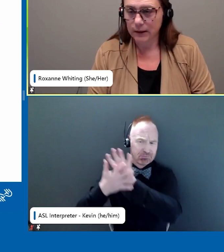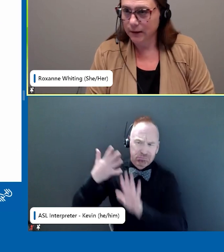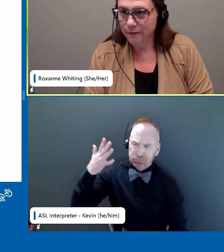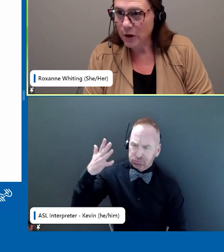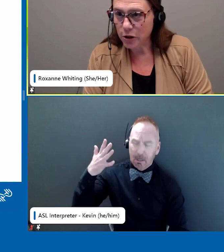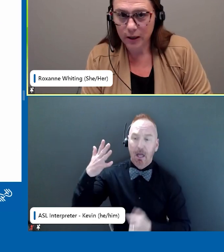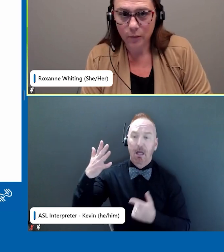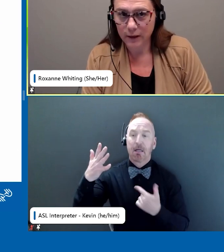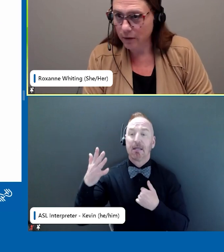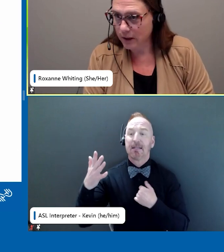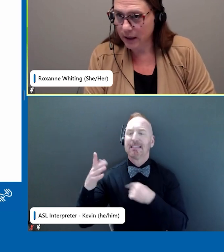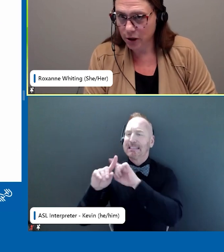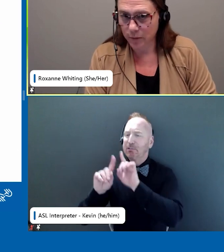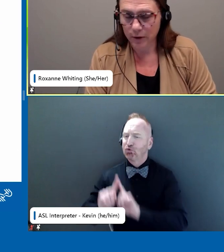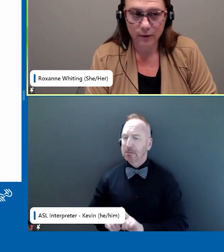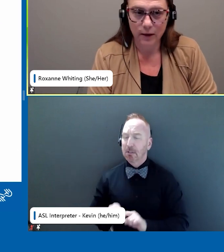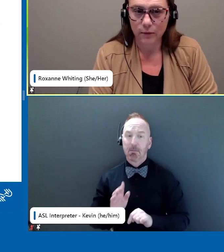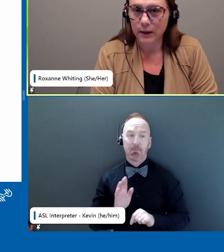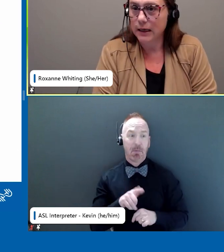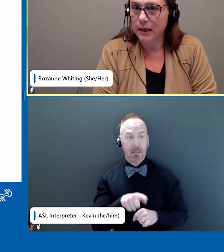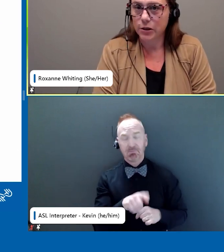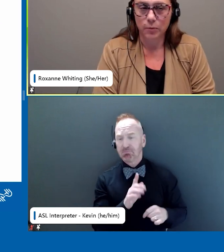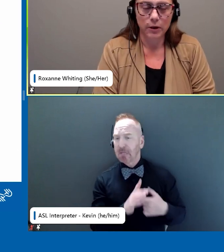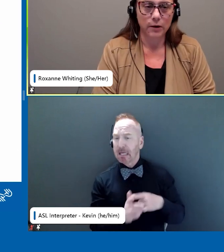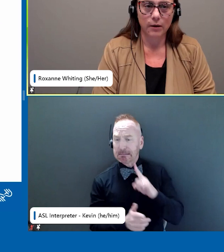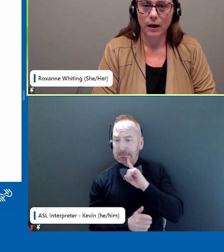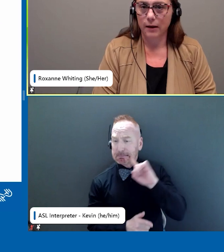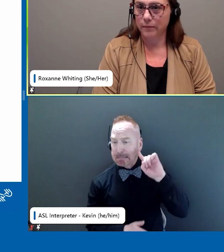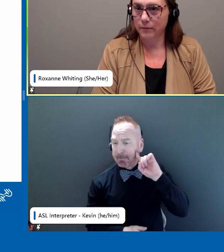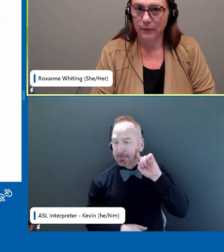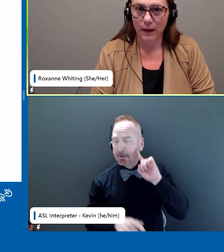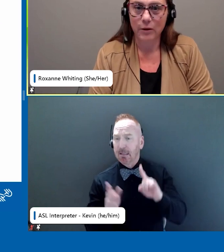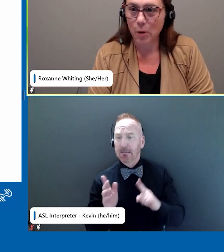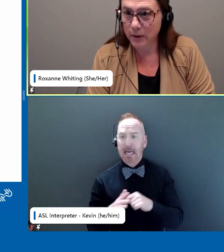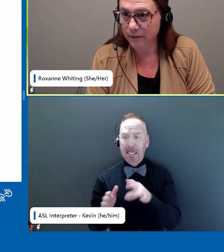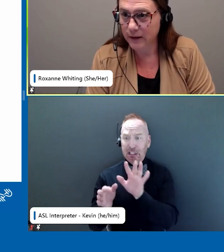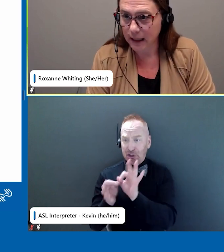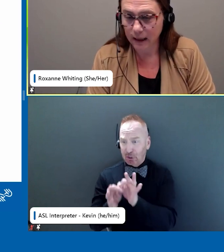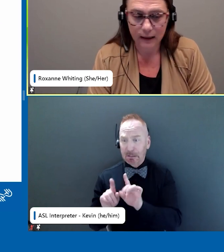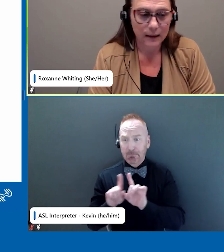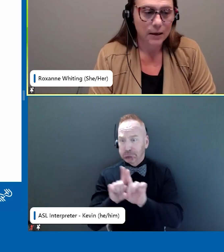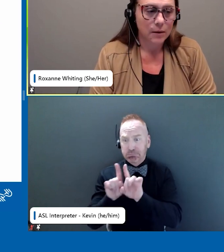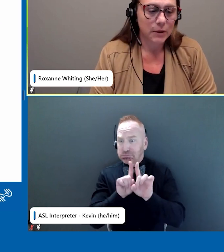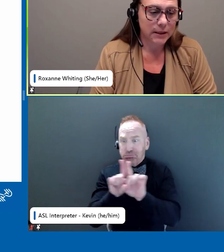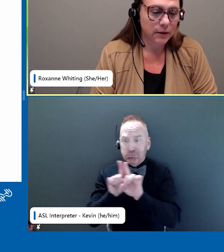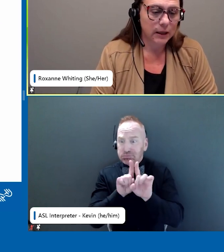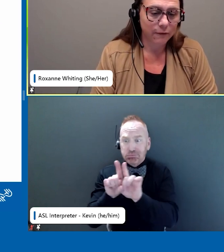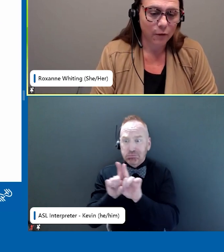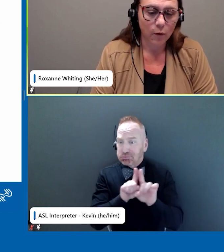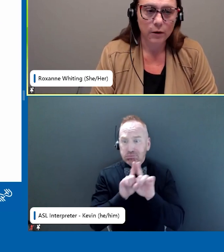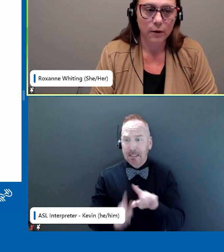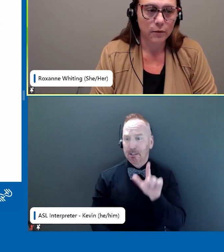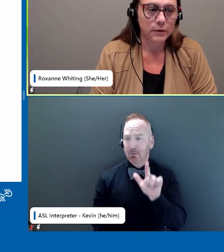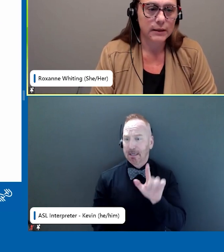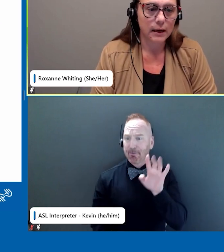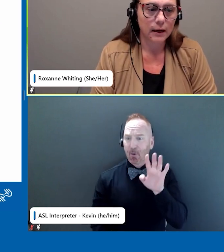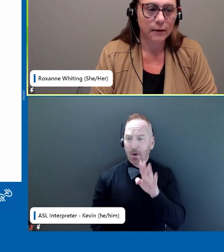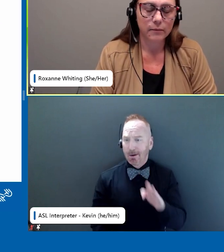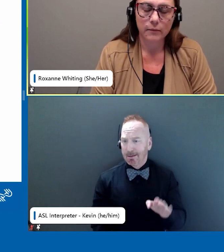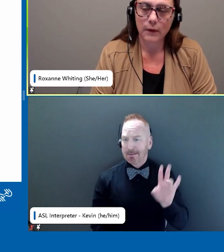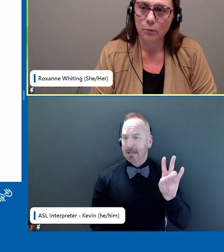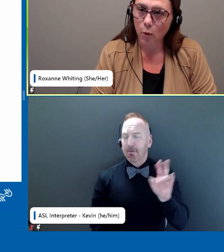to function without an interpreter. They don't need an interpreter every moment of the day, but certainly for